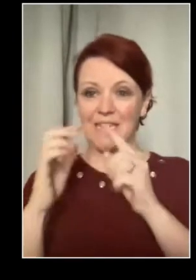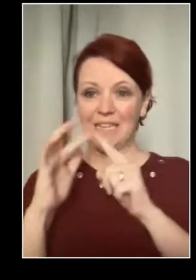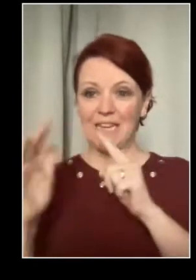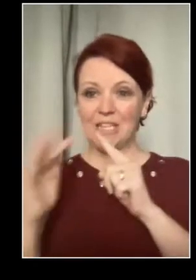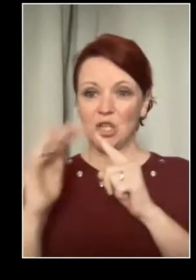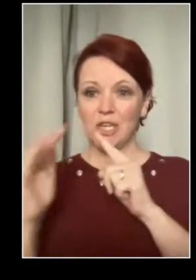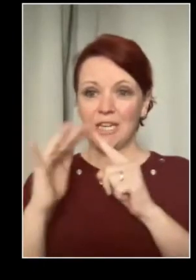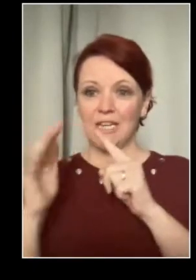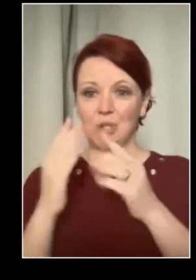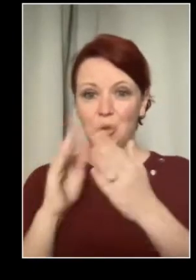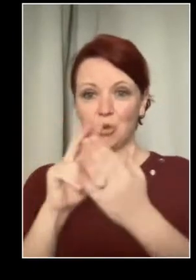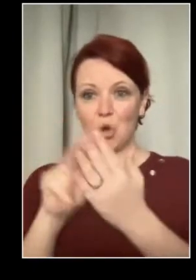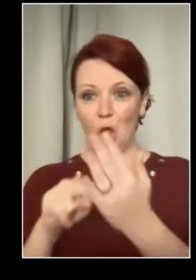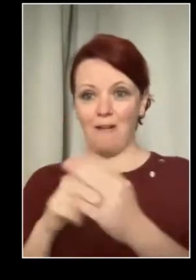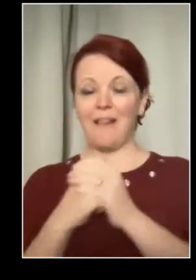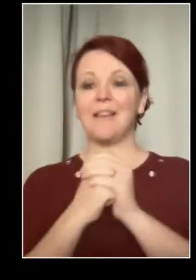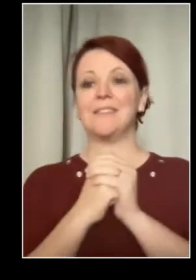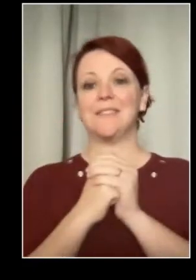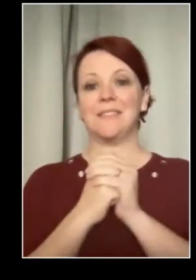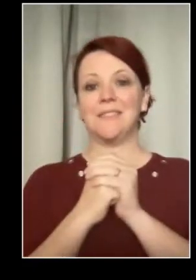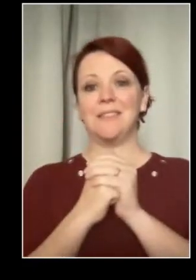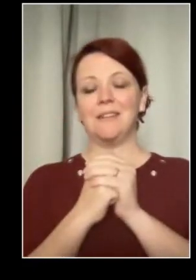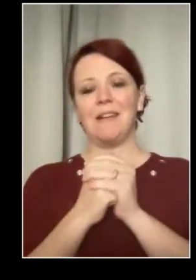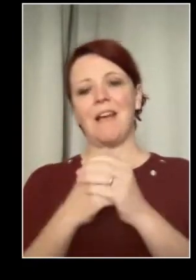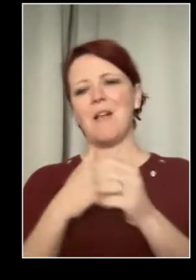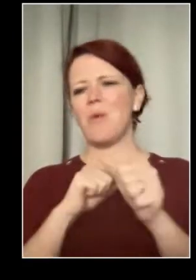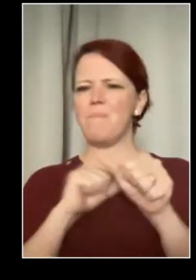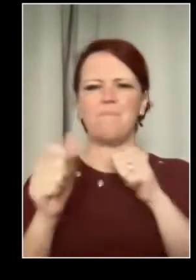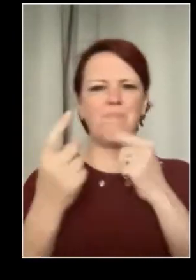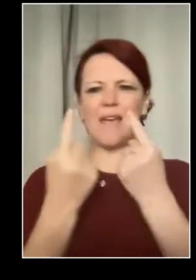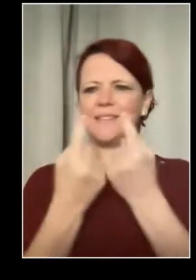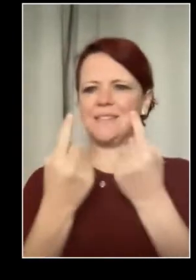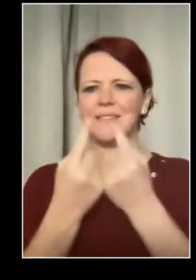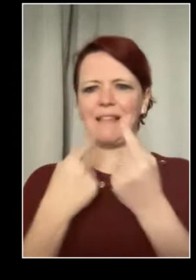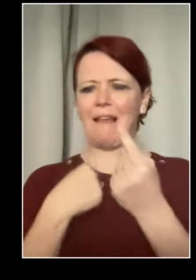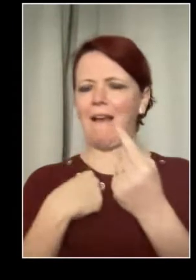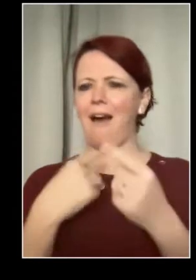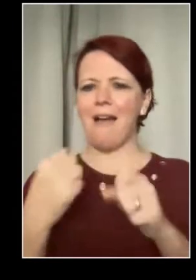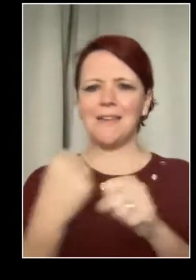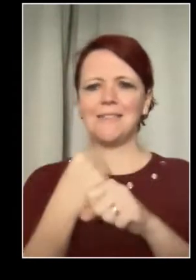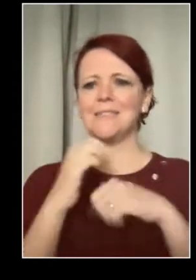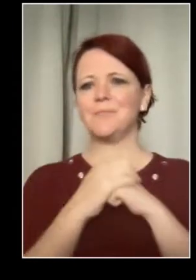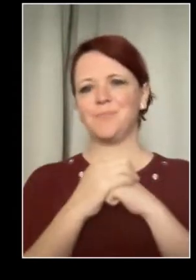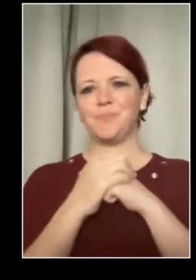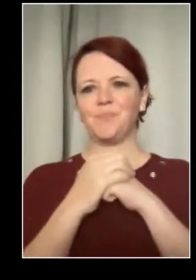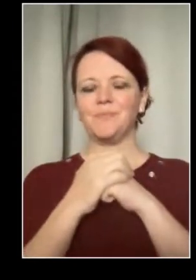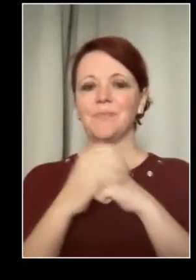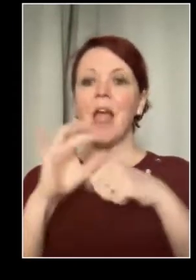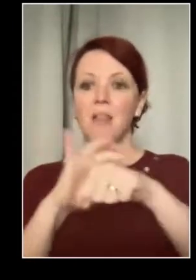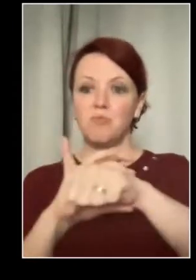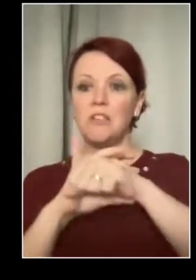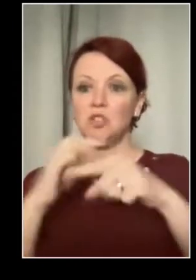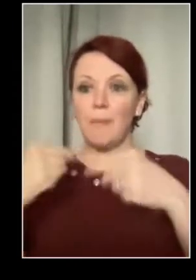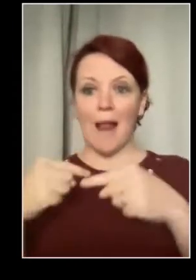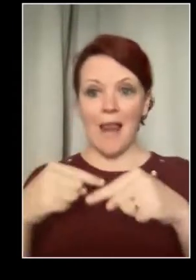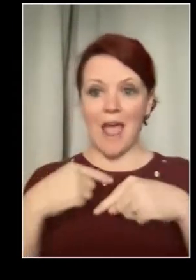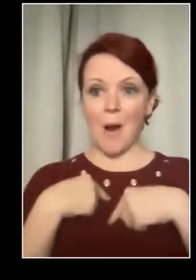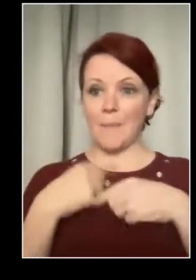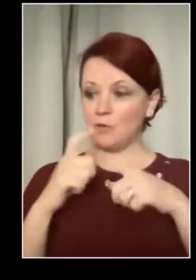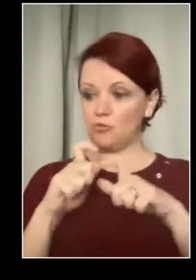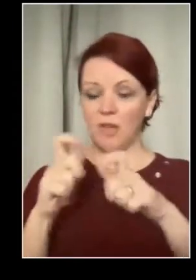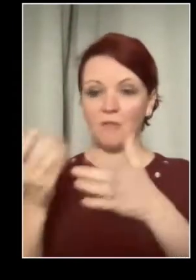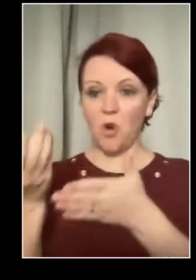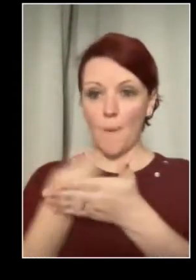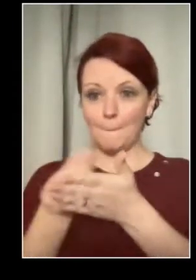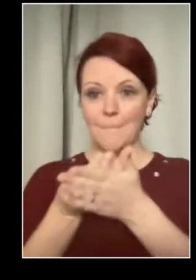media industry, and it was without a doubt the best thing that ever happened to me. An apprenticeship allowed me to continue earning money, it gave me new